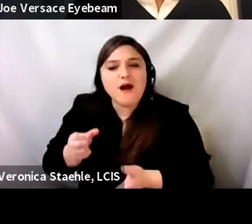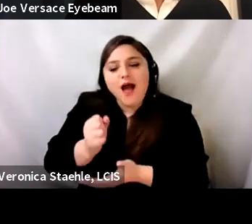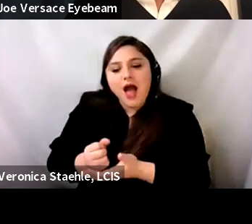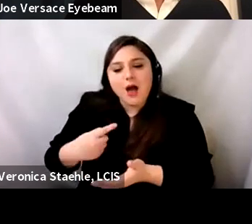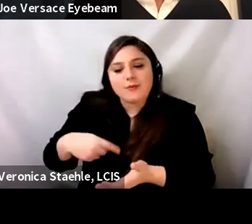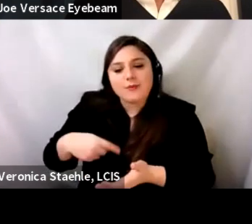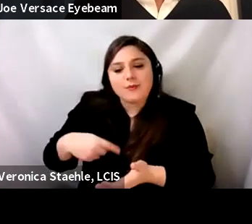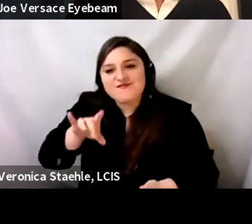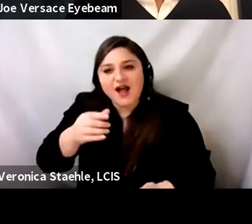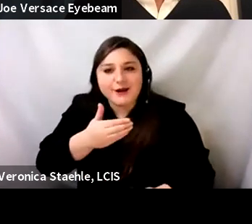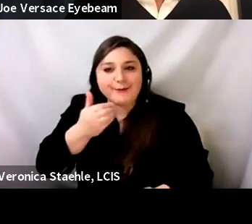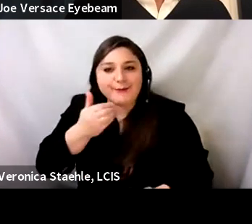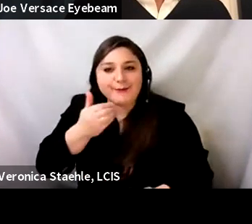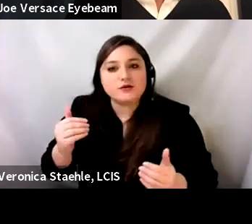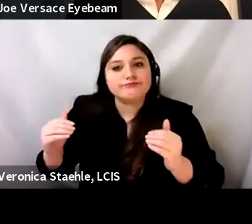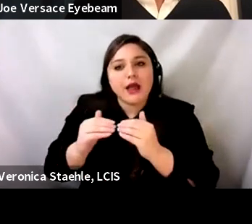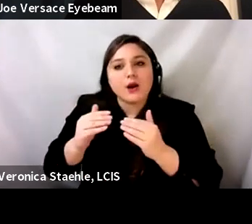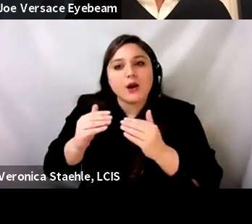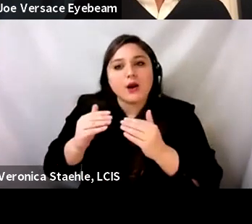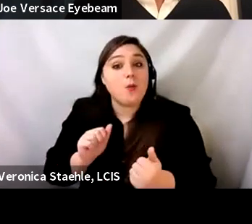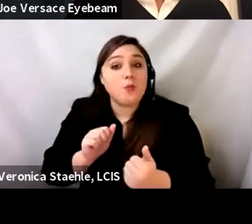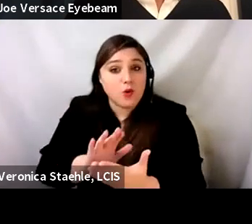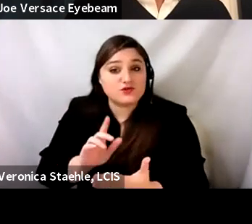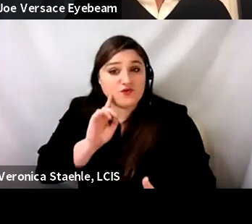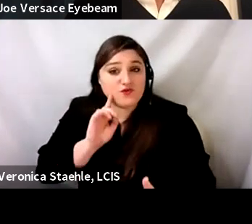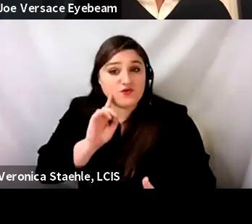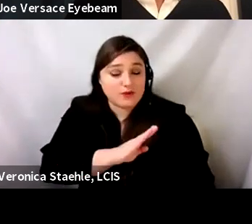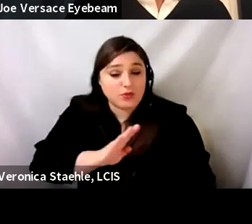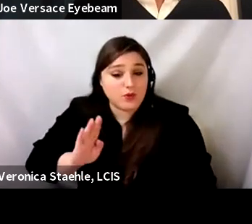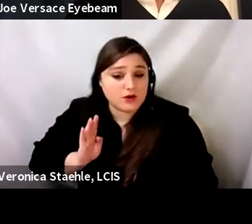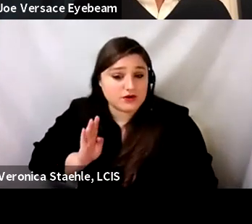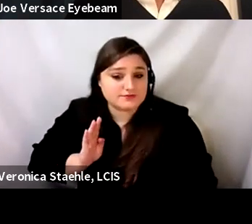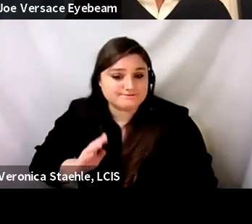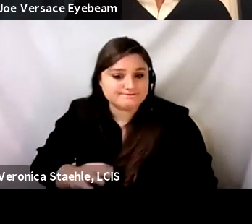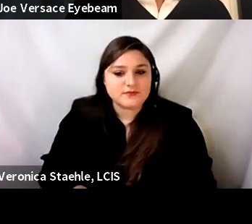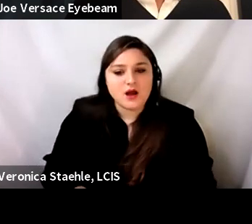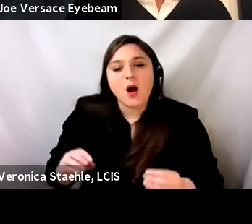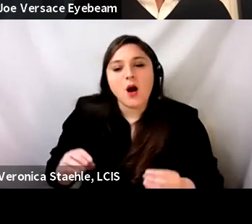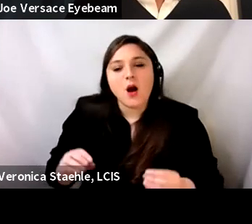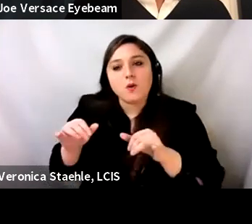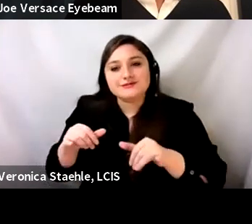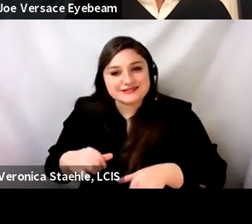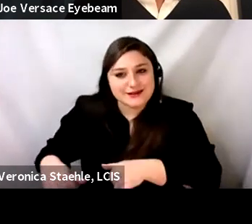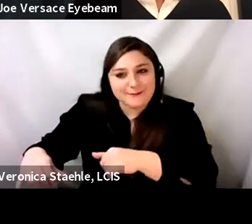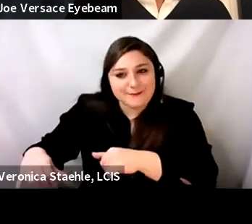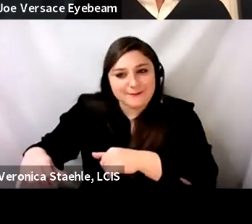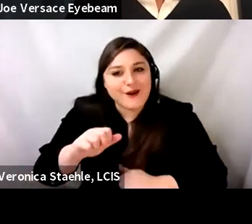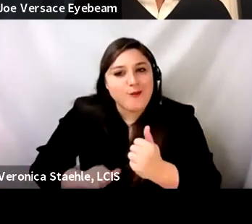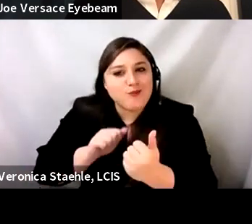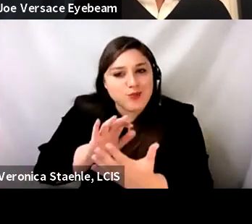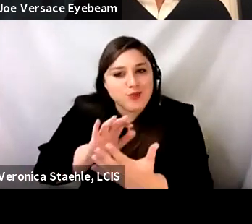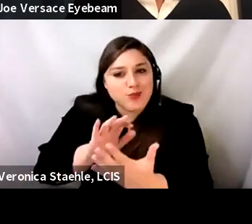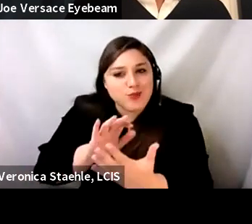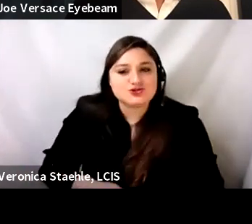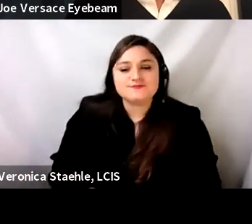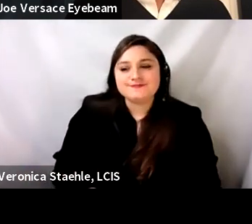board recruitment. And I think it grows out of sort of the nature of the organization and sort of our deep,